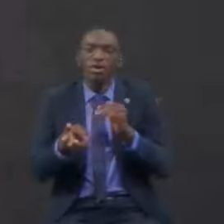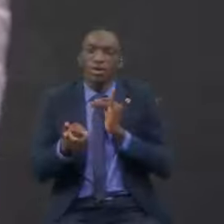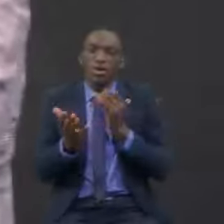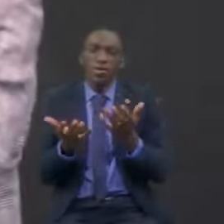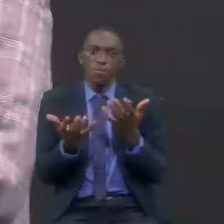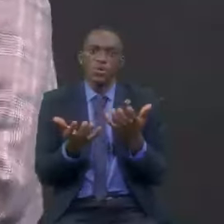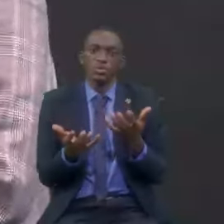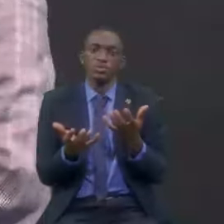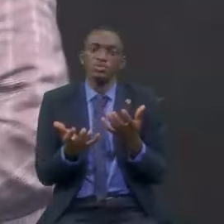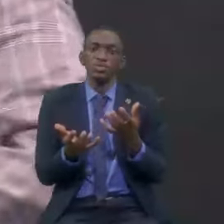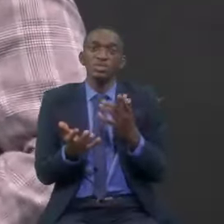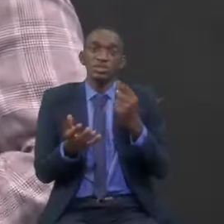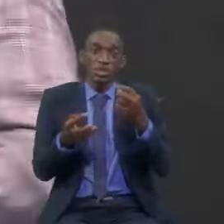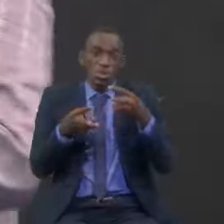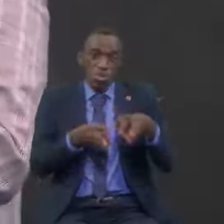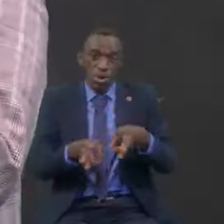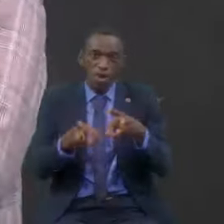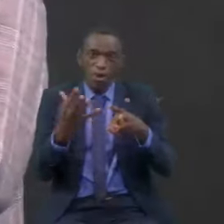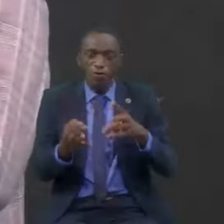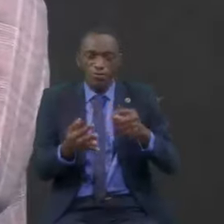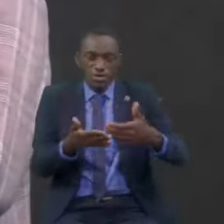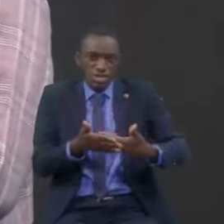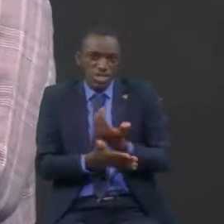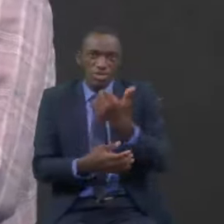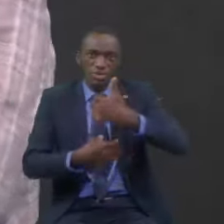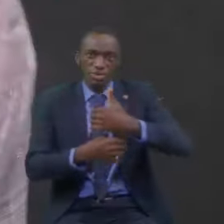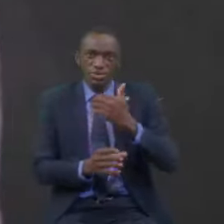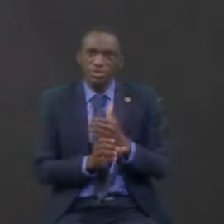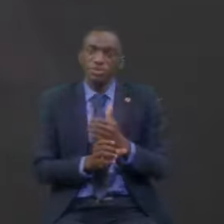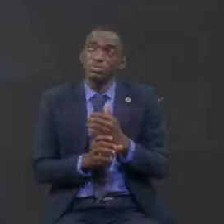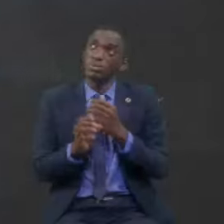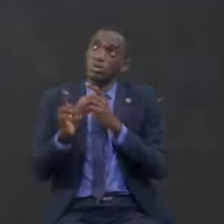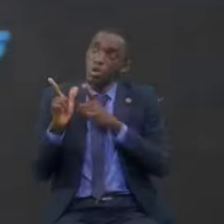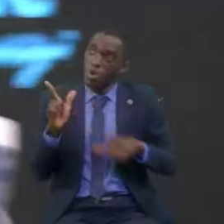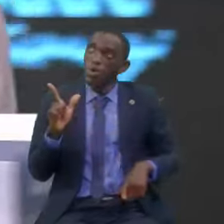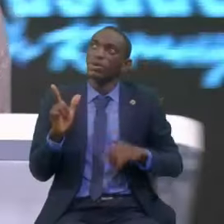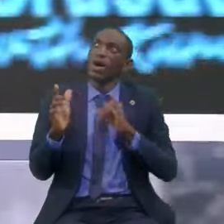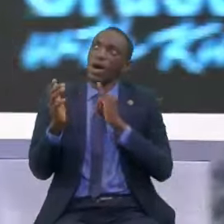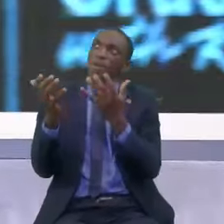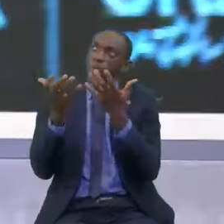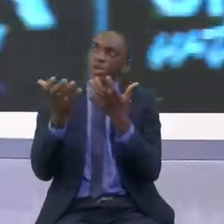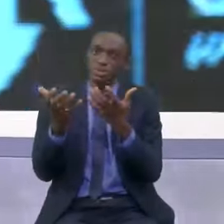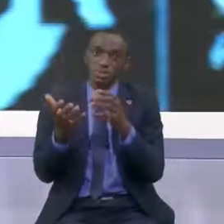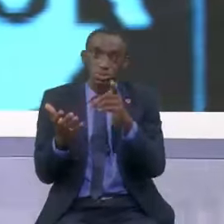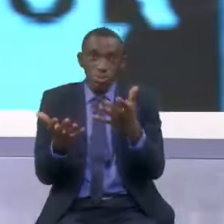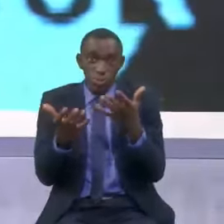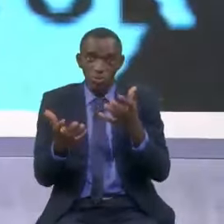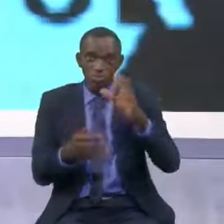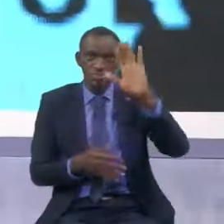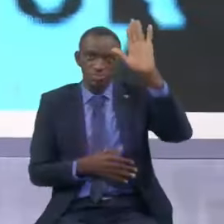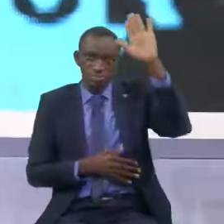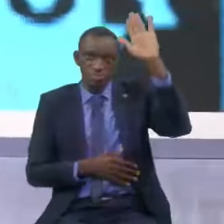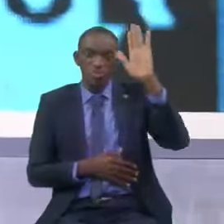the new creature. Lord, that's what I want. Raise up your hands and stand